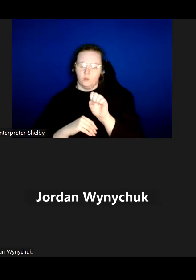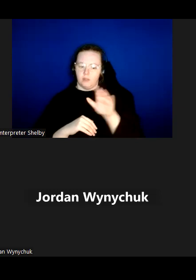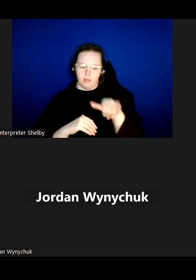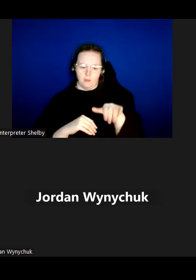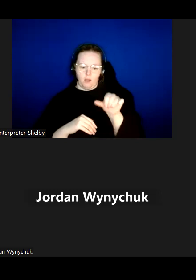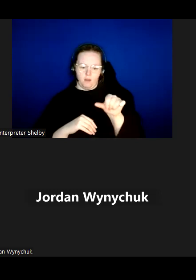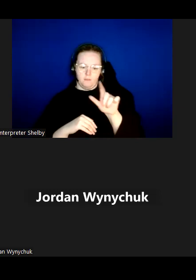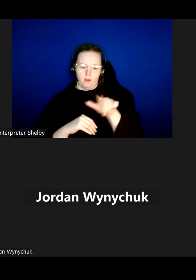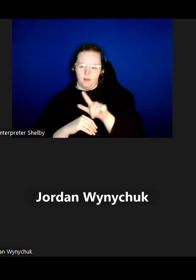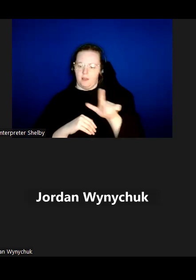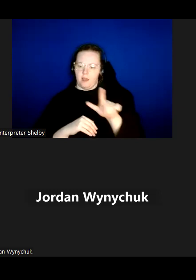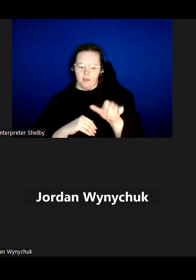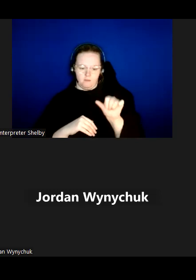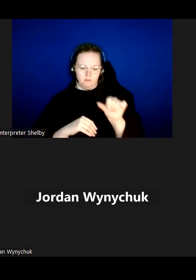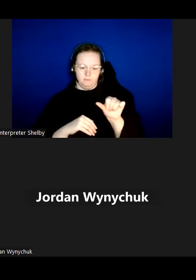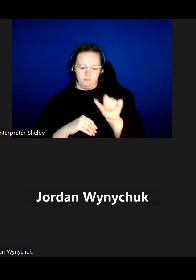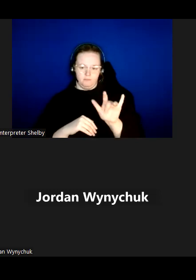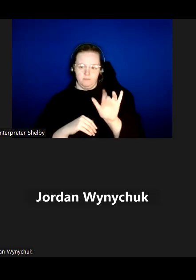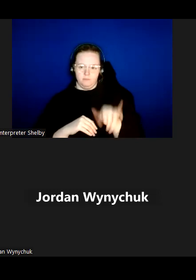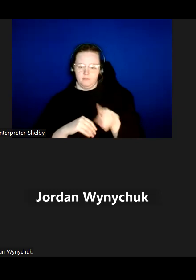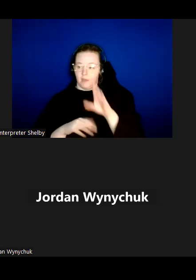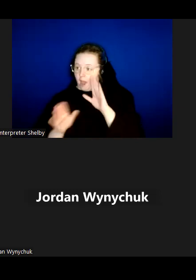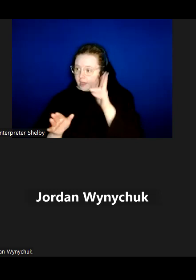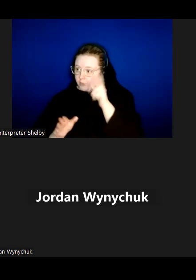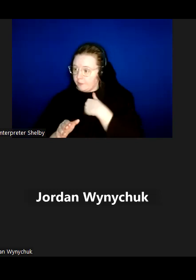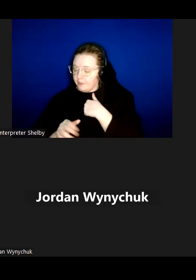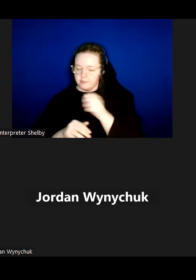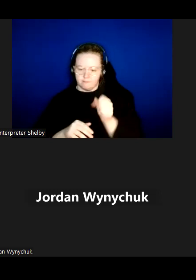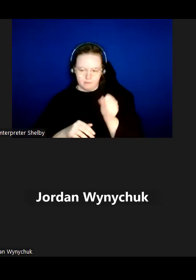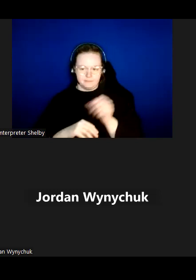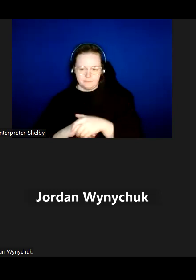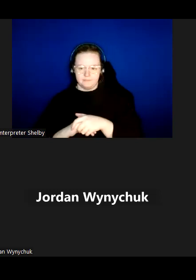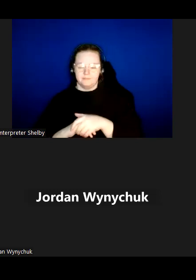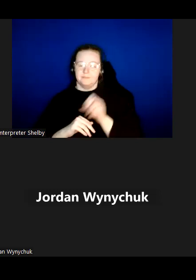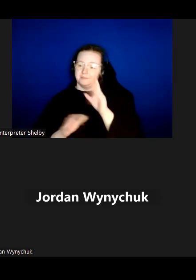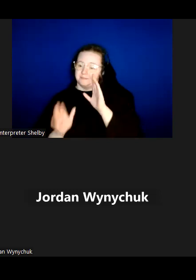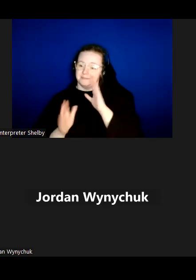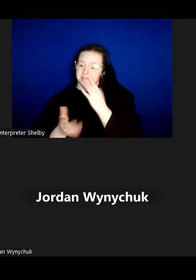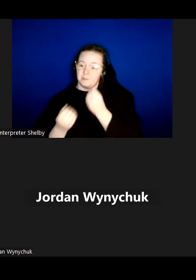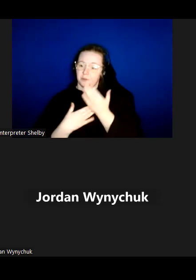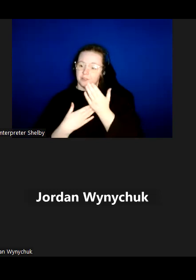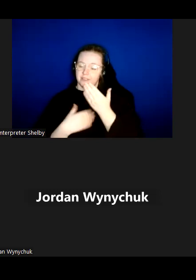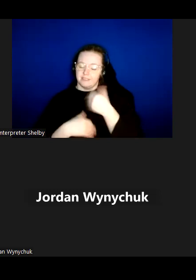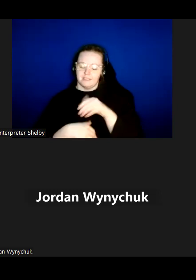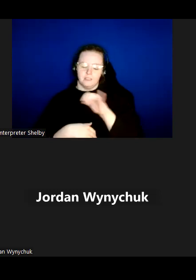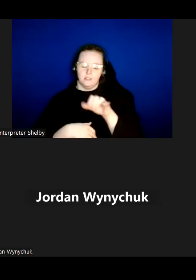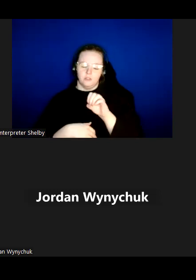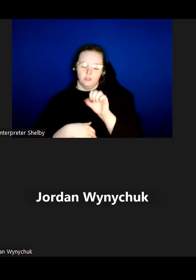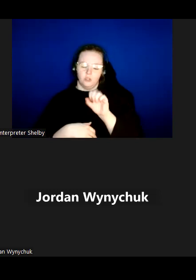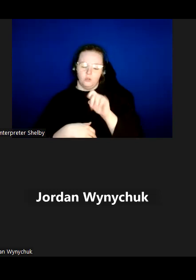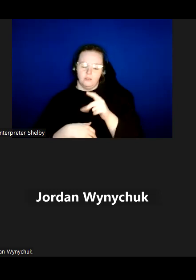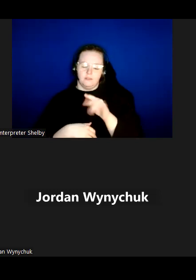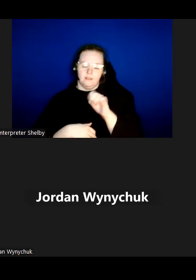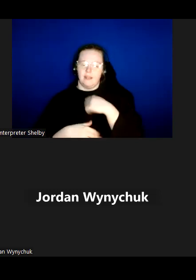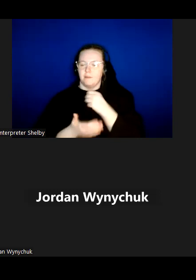towards the left-hand side. Hi, can you hear me? Yes, Yeah. we can. Okay, hi. Good morning, everyone. Josephine Johnson here. I am a social